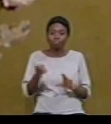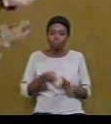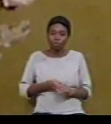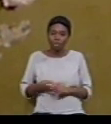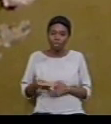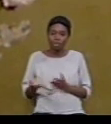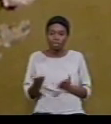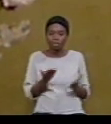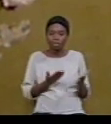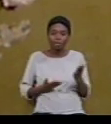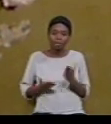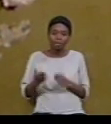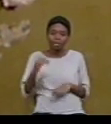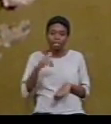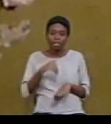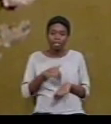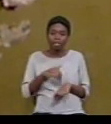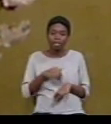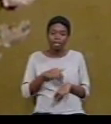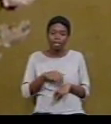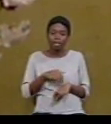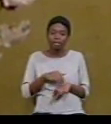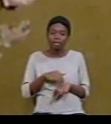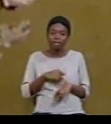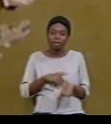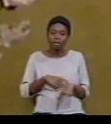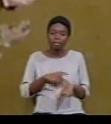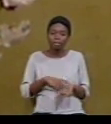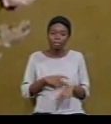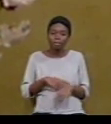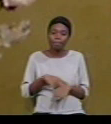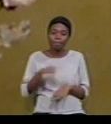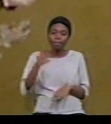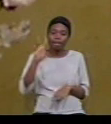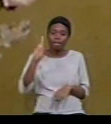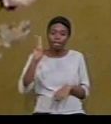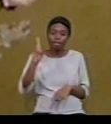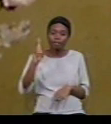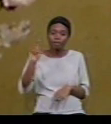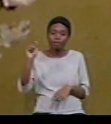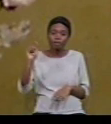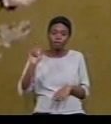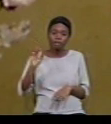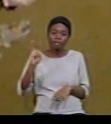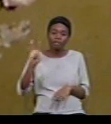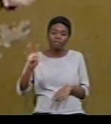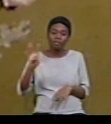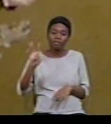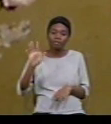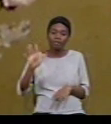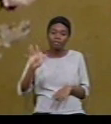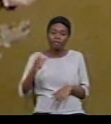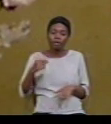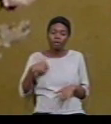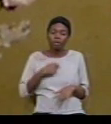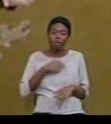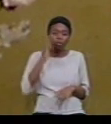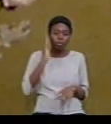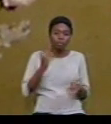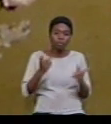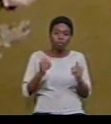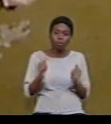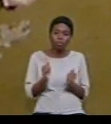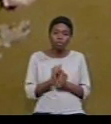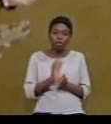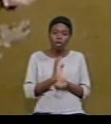worship service at 7:45 a.m. We should come with converts